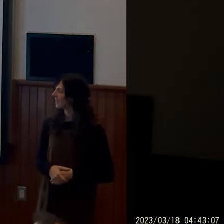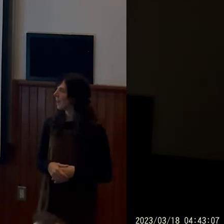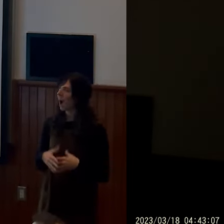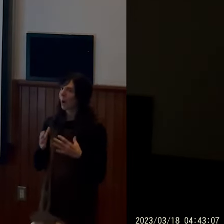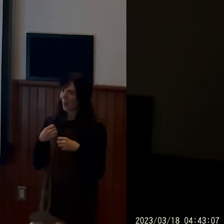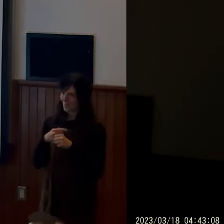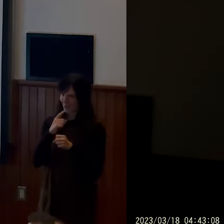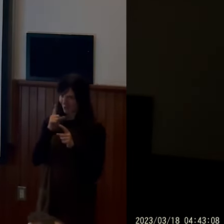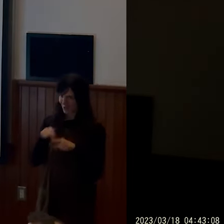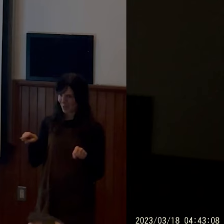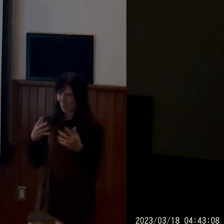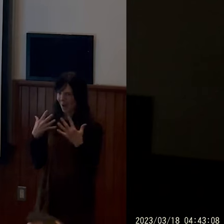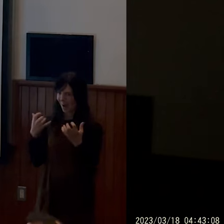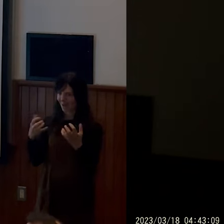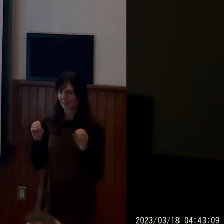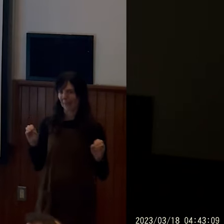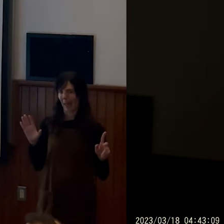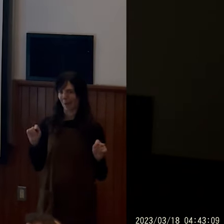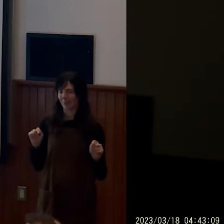in the dark.